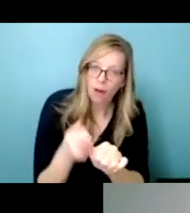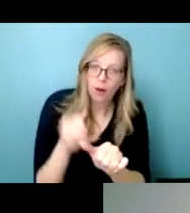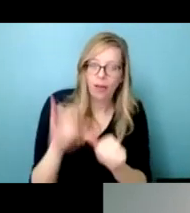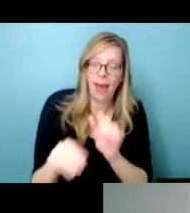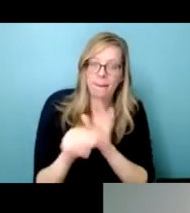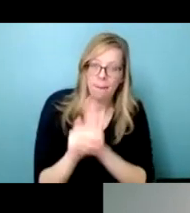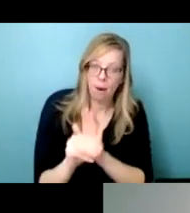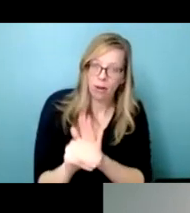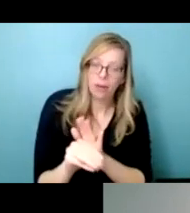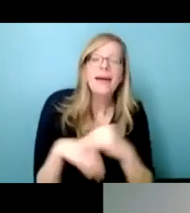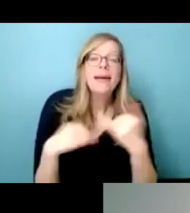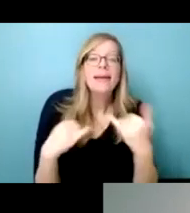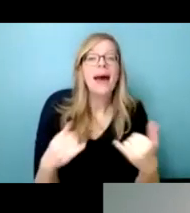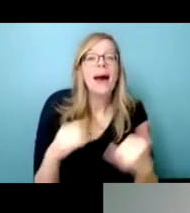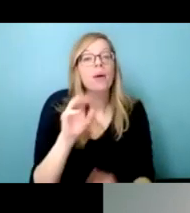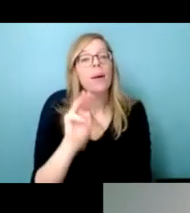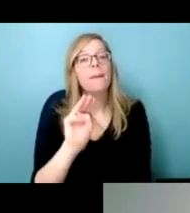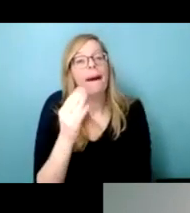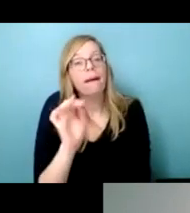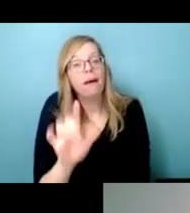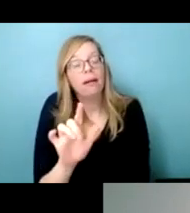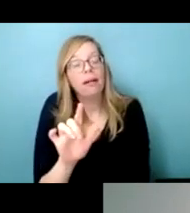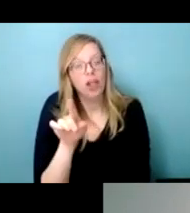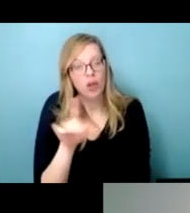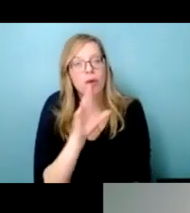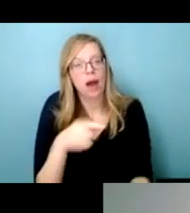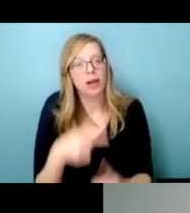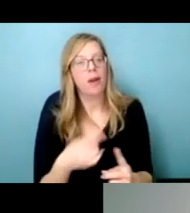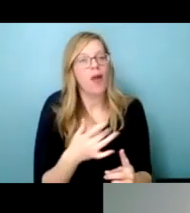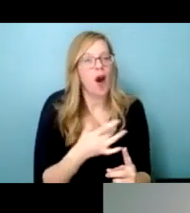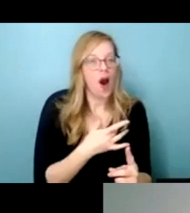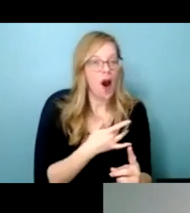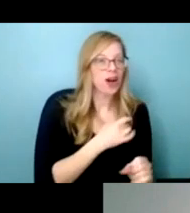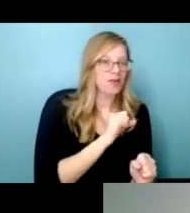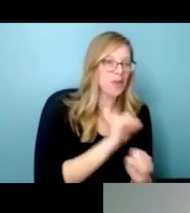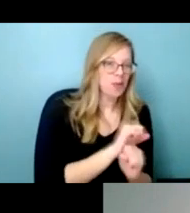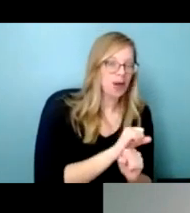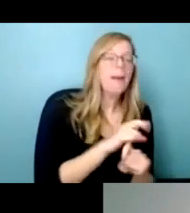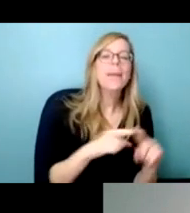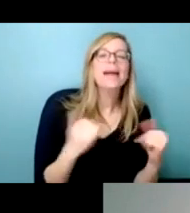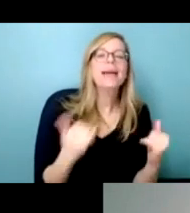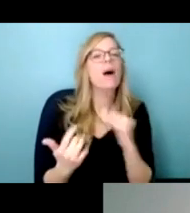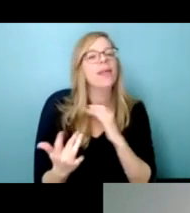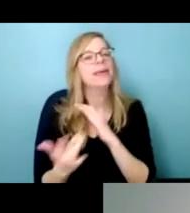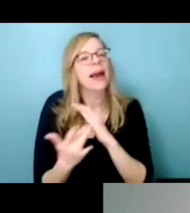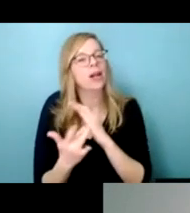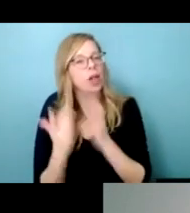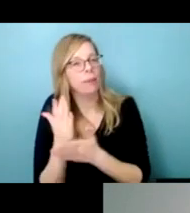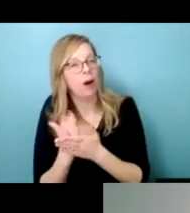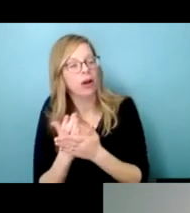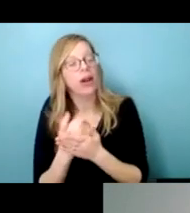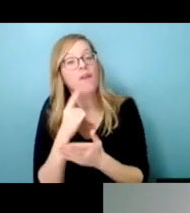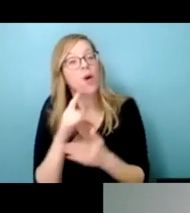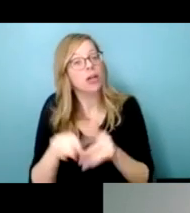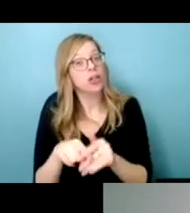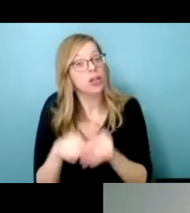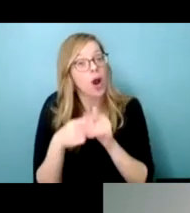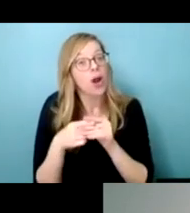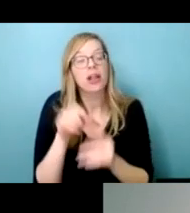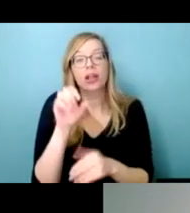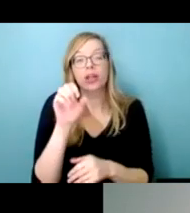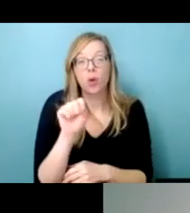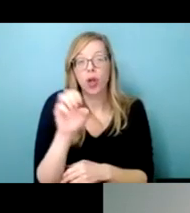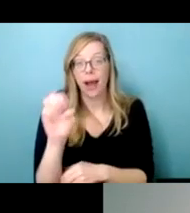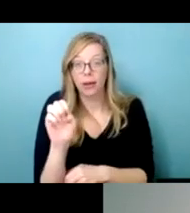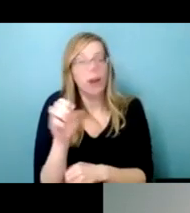about, so now we talked about the heart of the work, can you talk a little bit about the technical piece of the work? So the startup of the social enterprise, who's going to be your partner